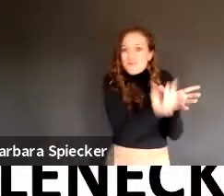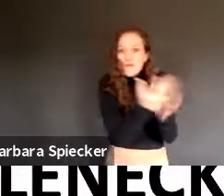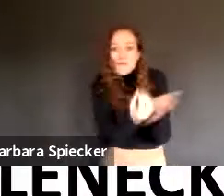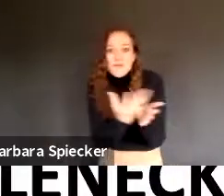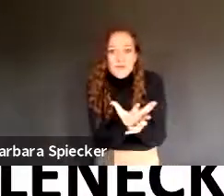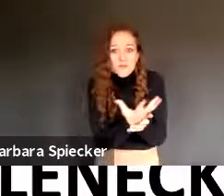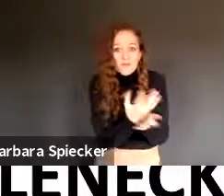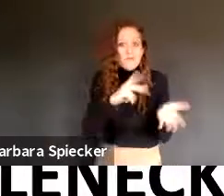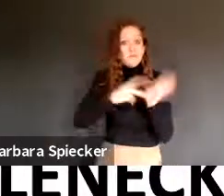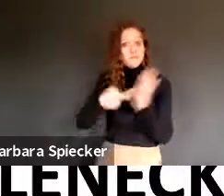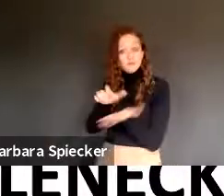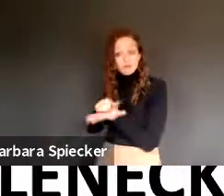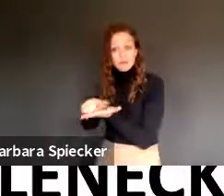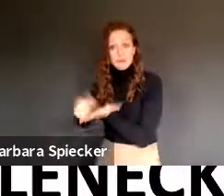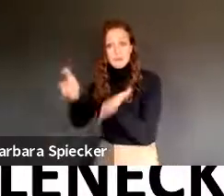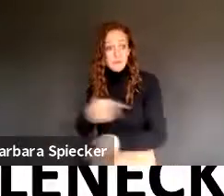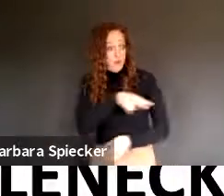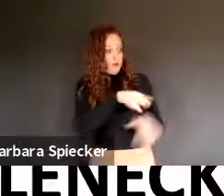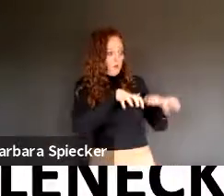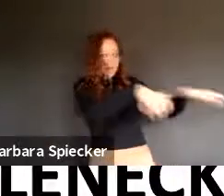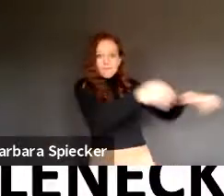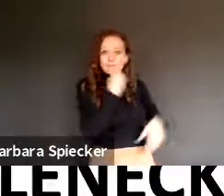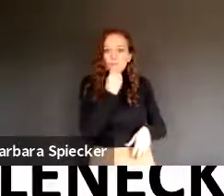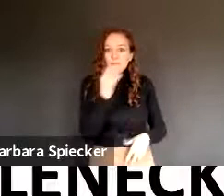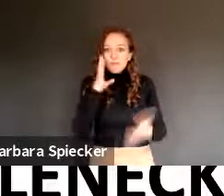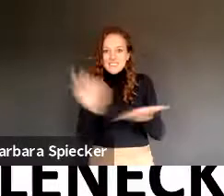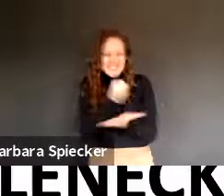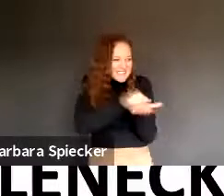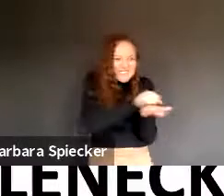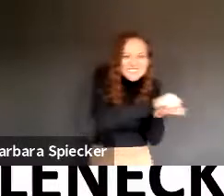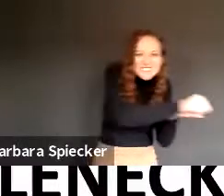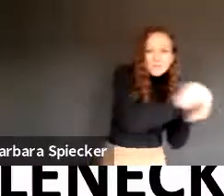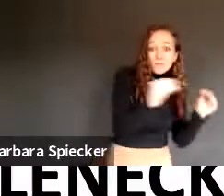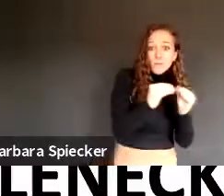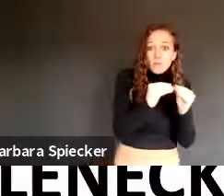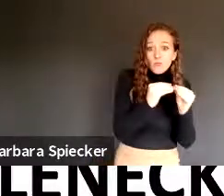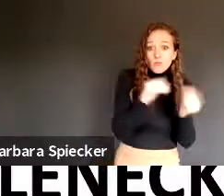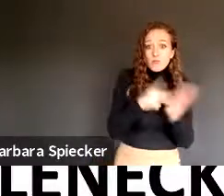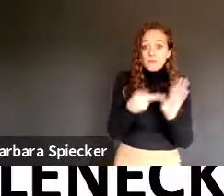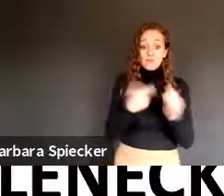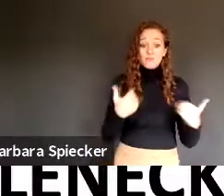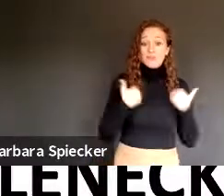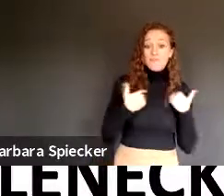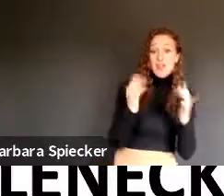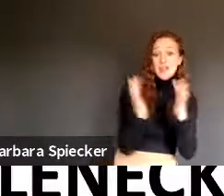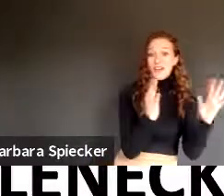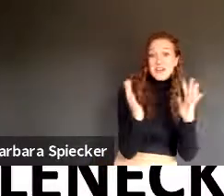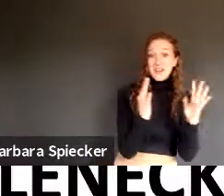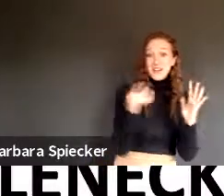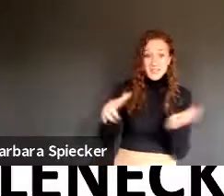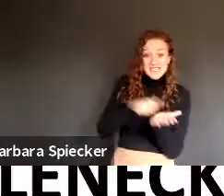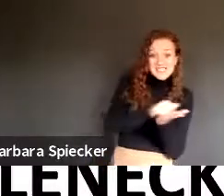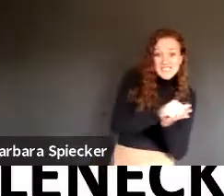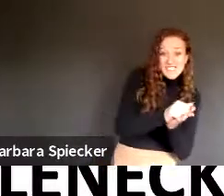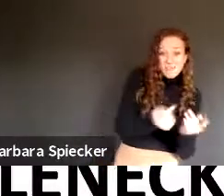benthic macroalgae, which through bottom-up effects can increase grazing intensity. And in areas with high upwelling and frequent phytoplankton blooms,